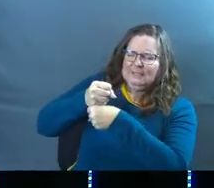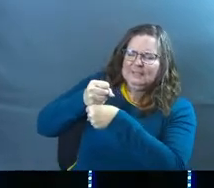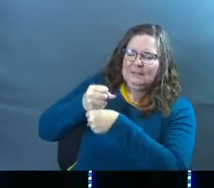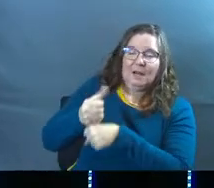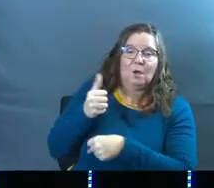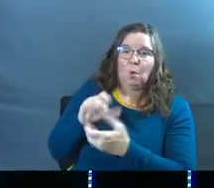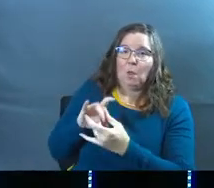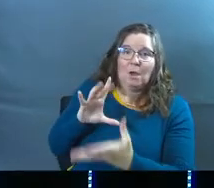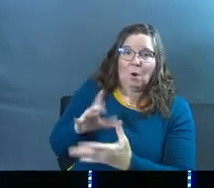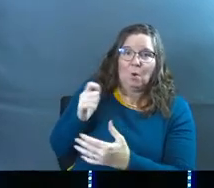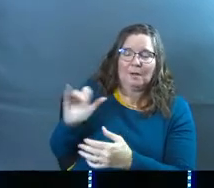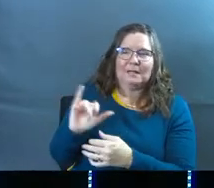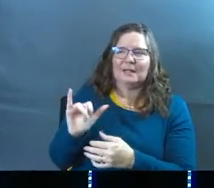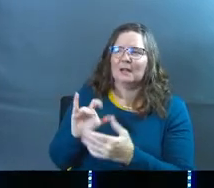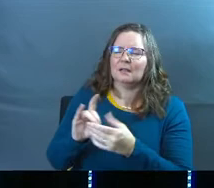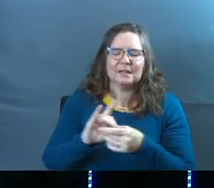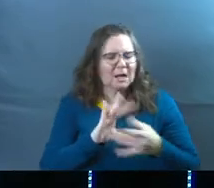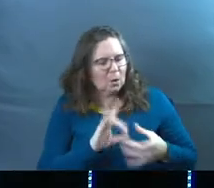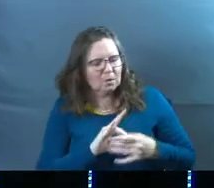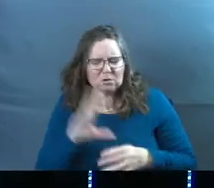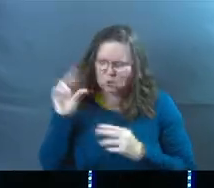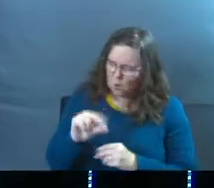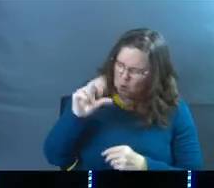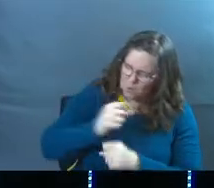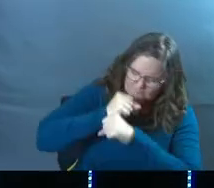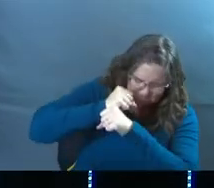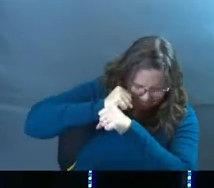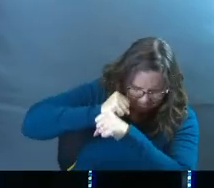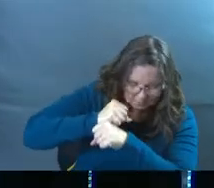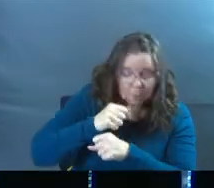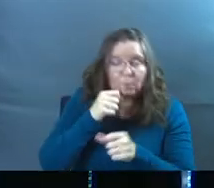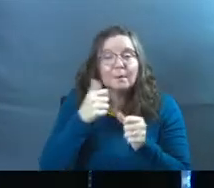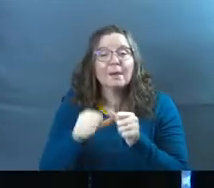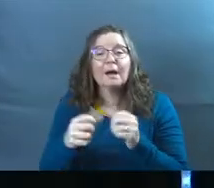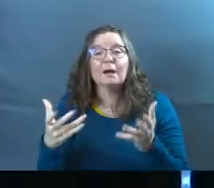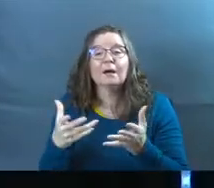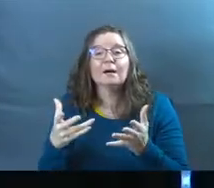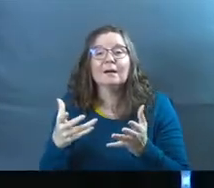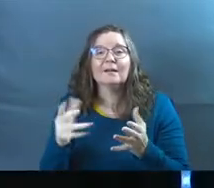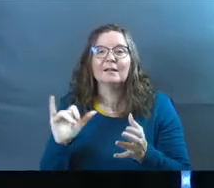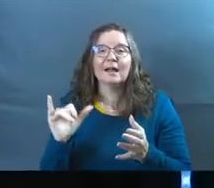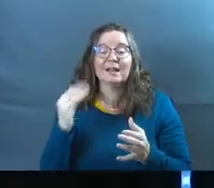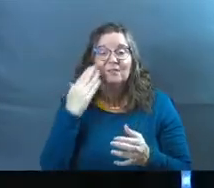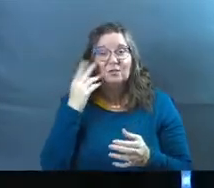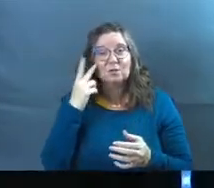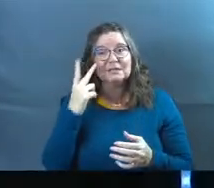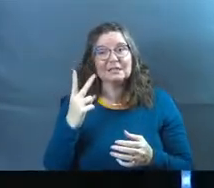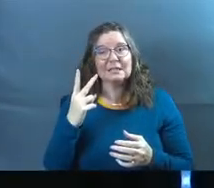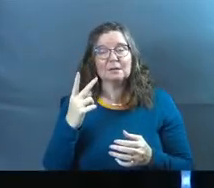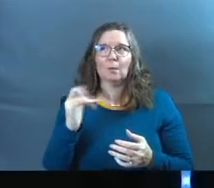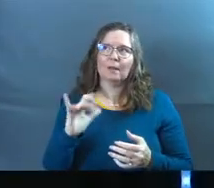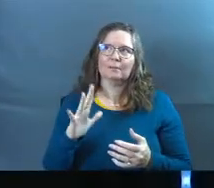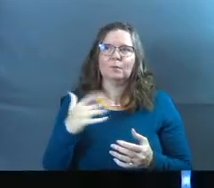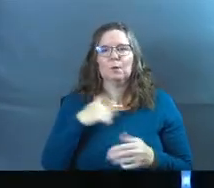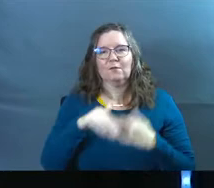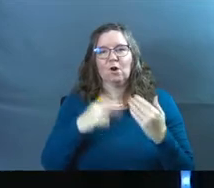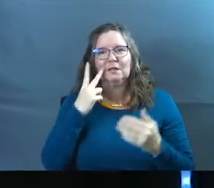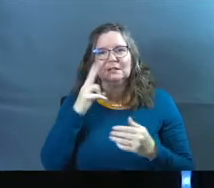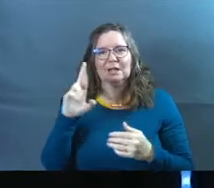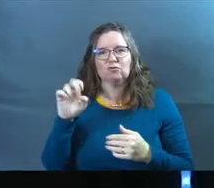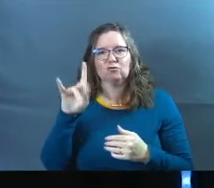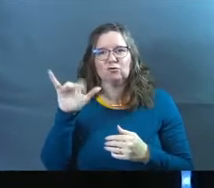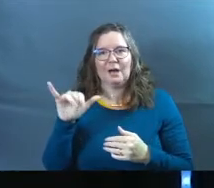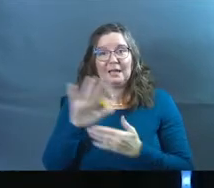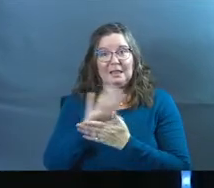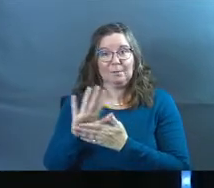and he won't let go, and he's like, let go of me, I won't let go. What does this remind you of? To me, this reminds me of, like, have you ever seen, well, I mean, we've all seen Rocky, so